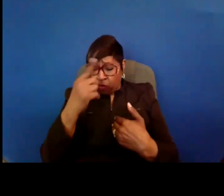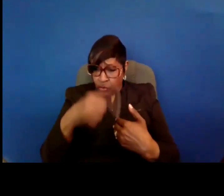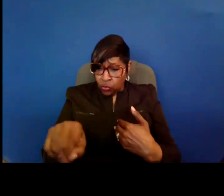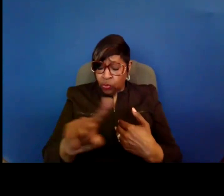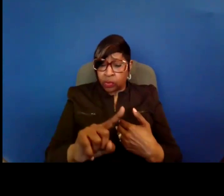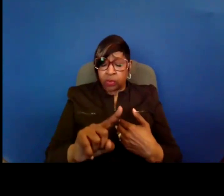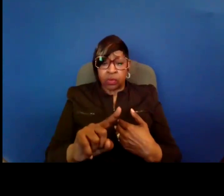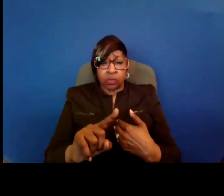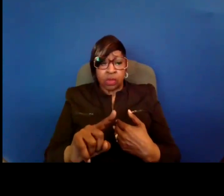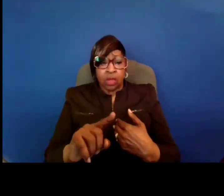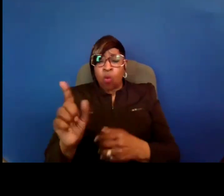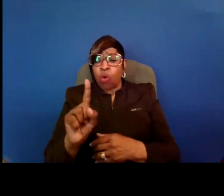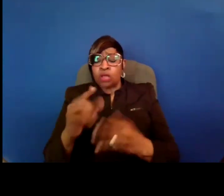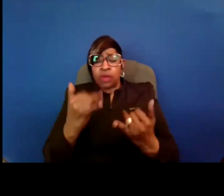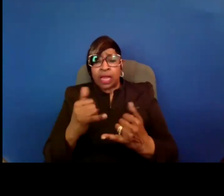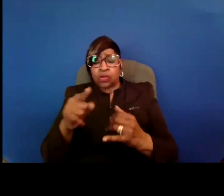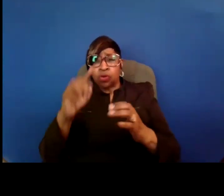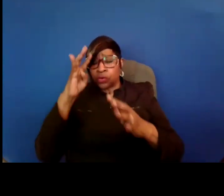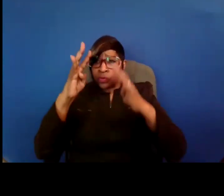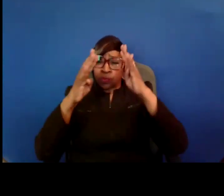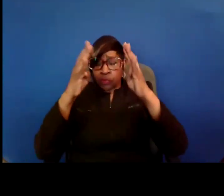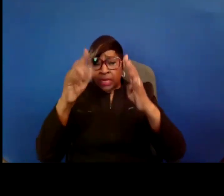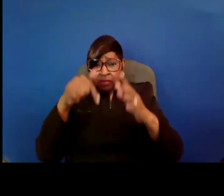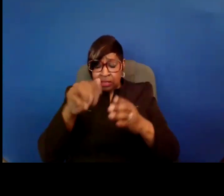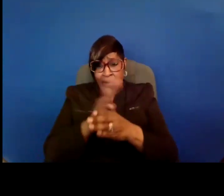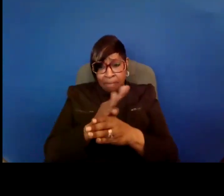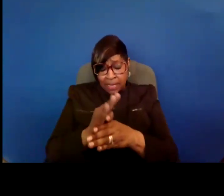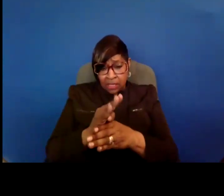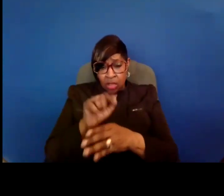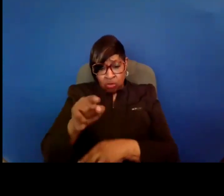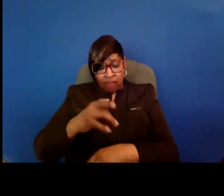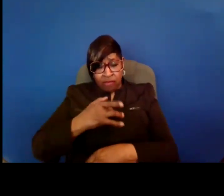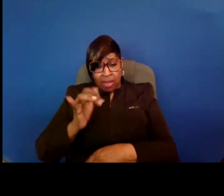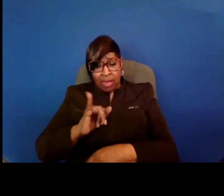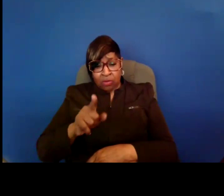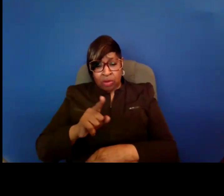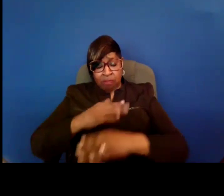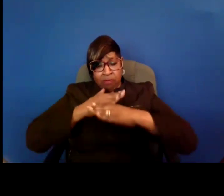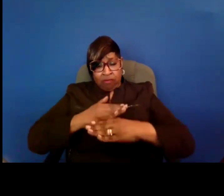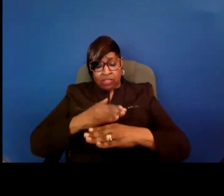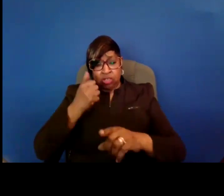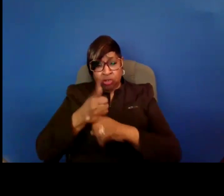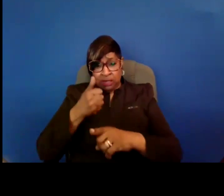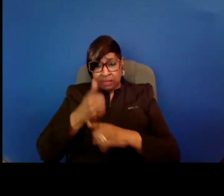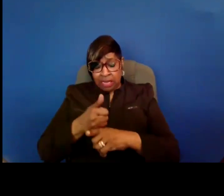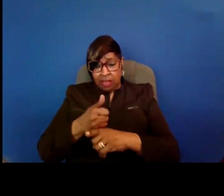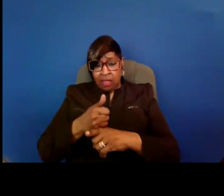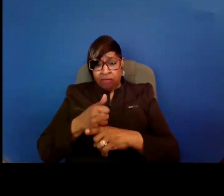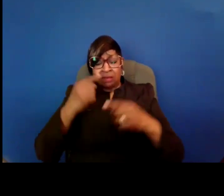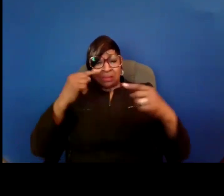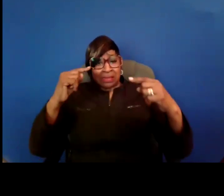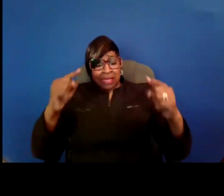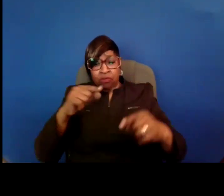where right now, as you're creating this business, do you feel like you might be holding your back for fear of